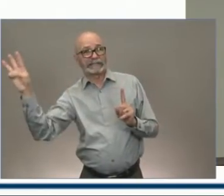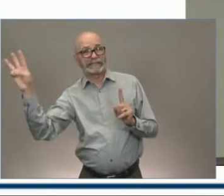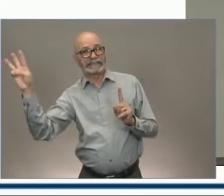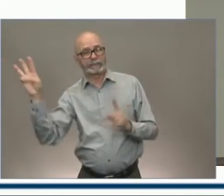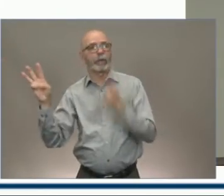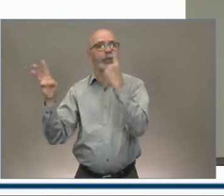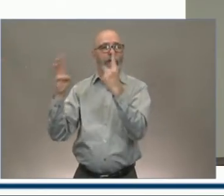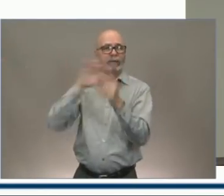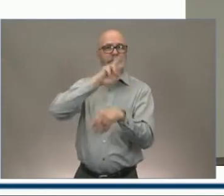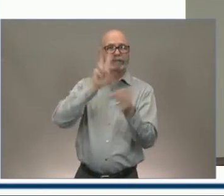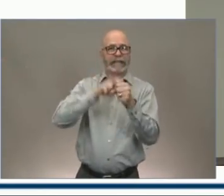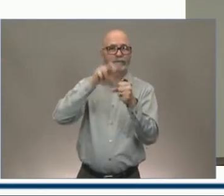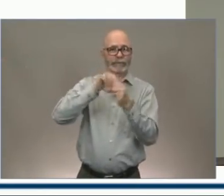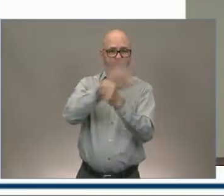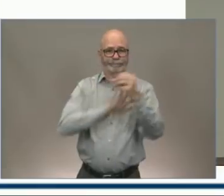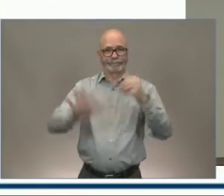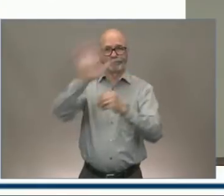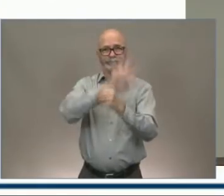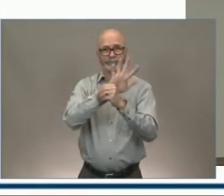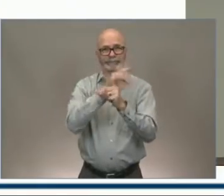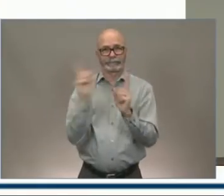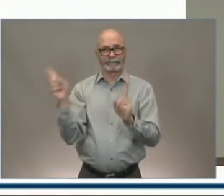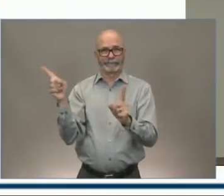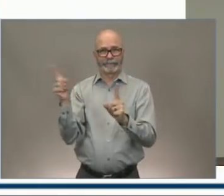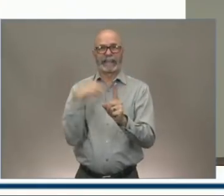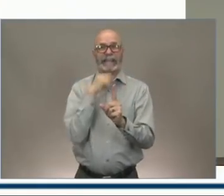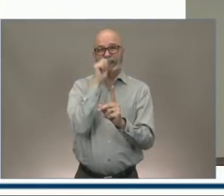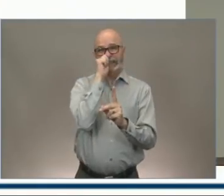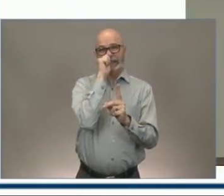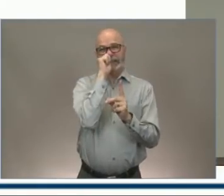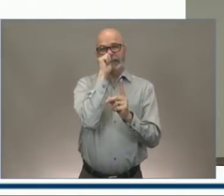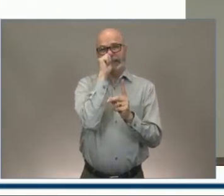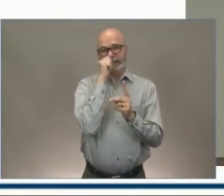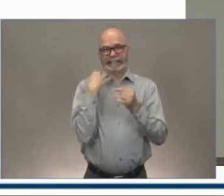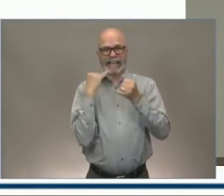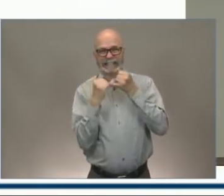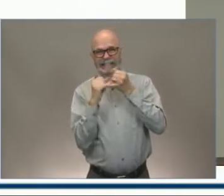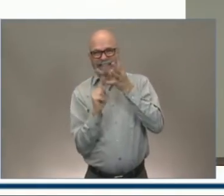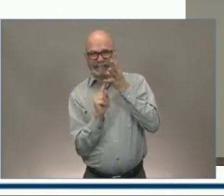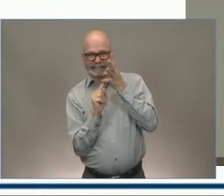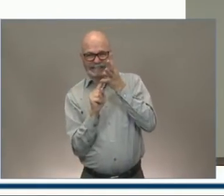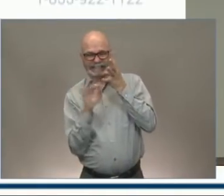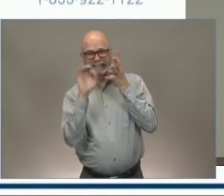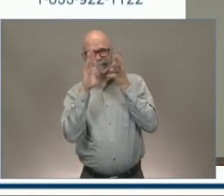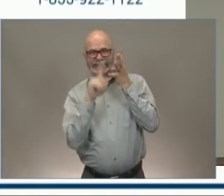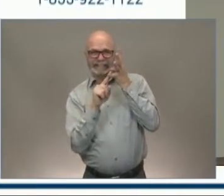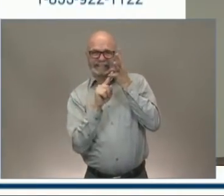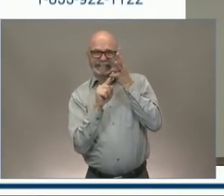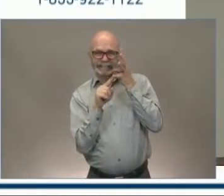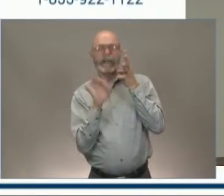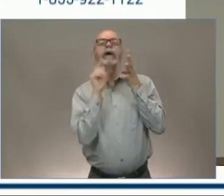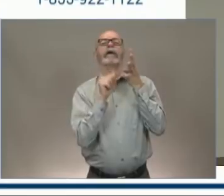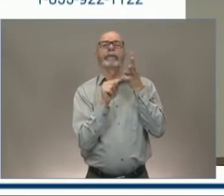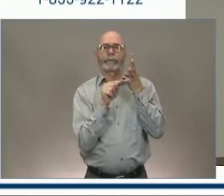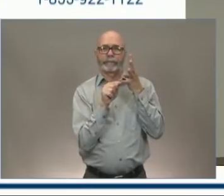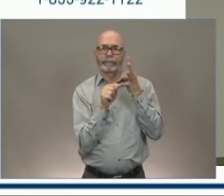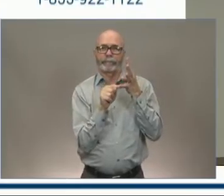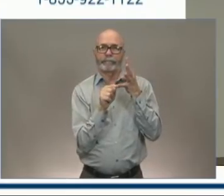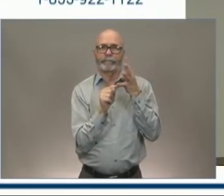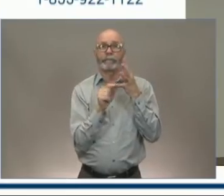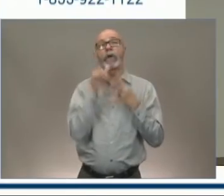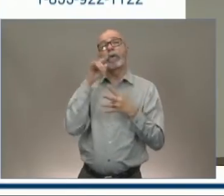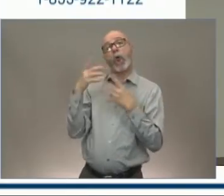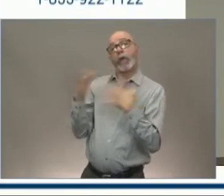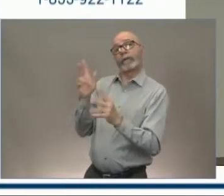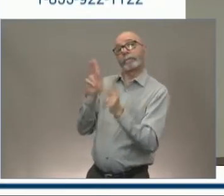last month. One case is considered resolved, the other remains in self-isolation. All close contacts of these 2